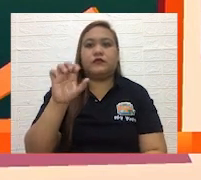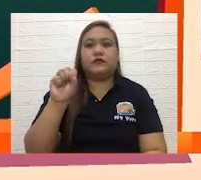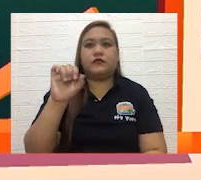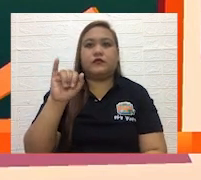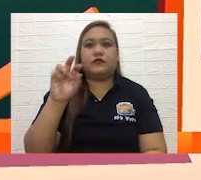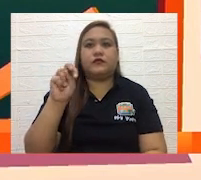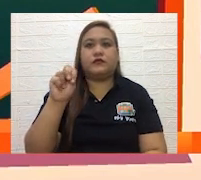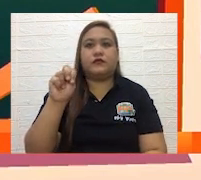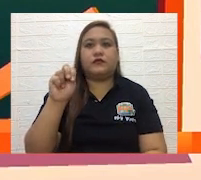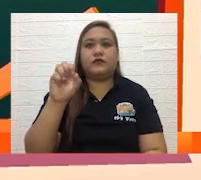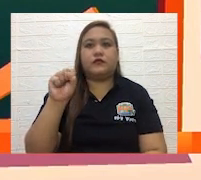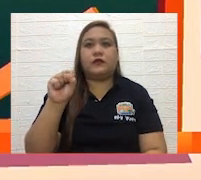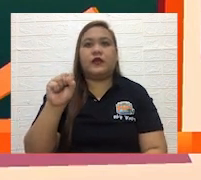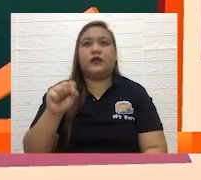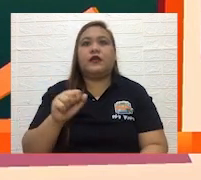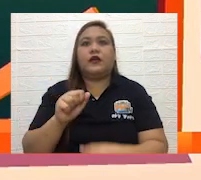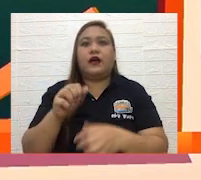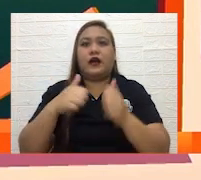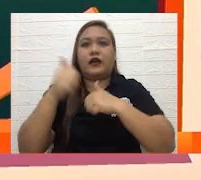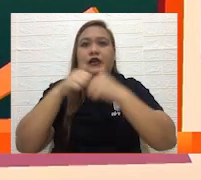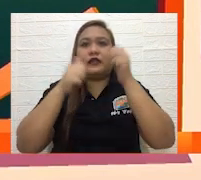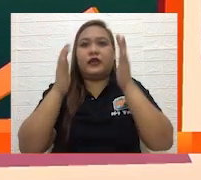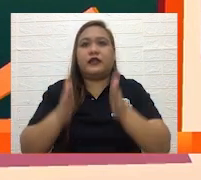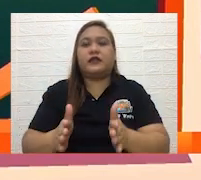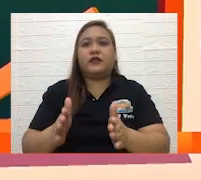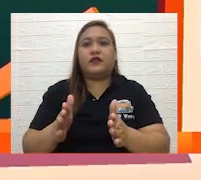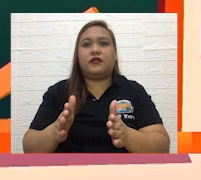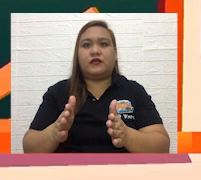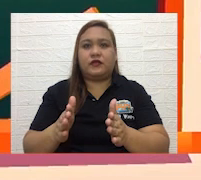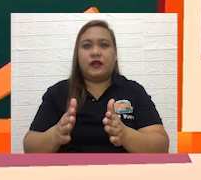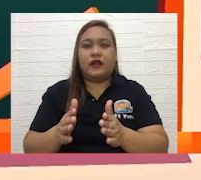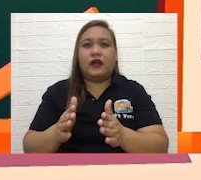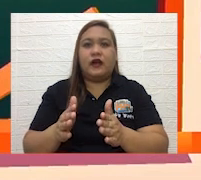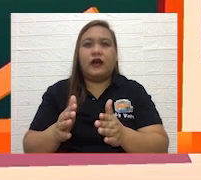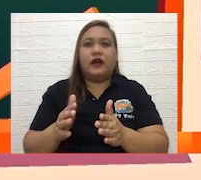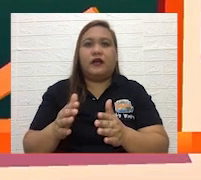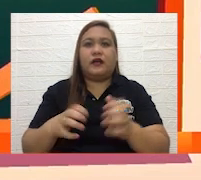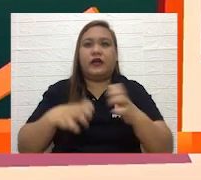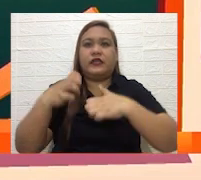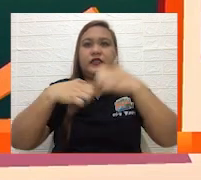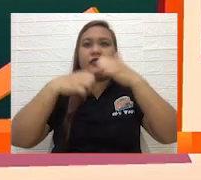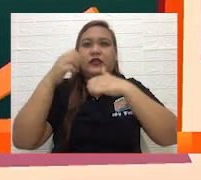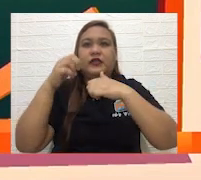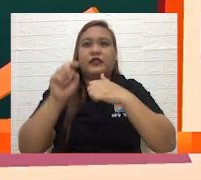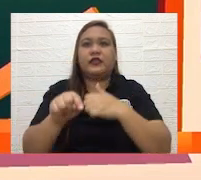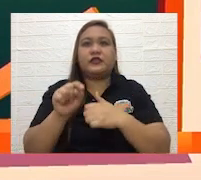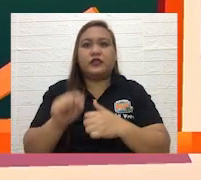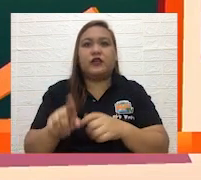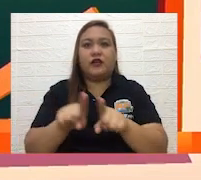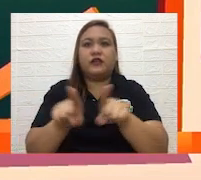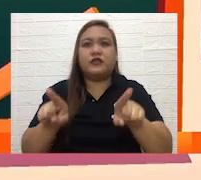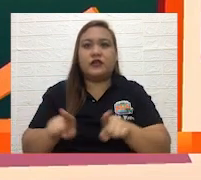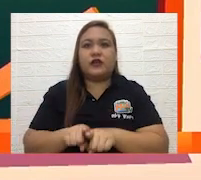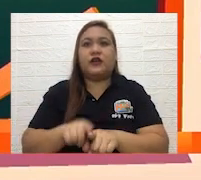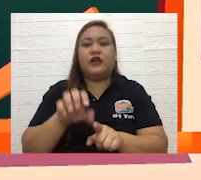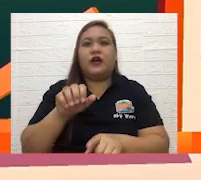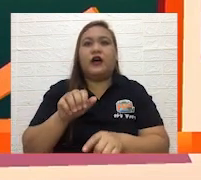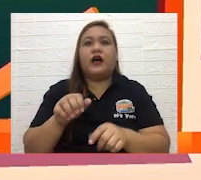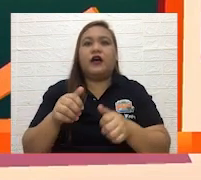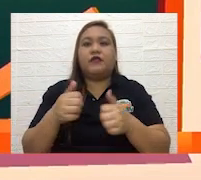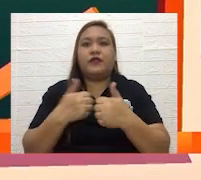country. These are being overseen by the engineering office in a particular town or